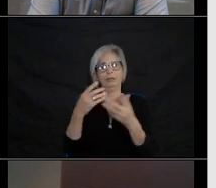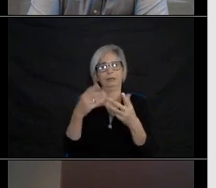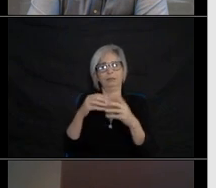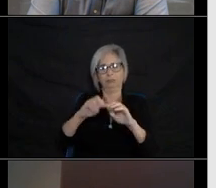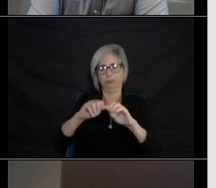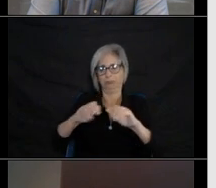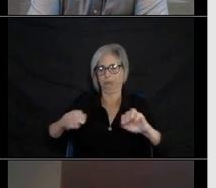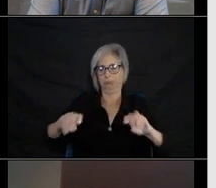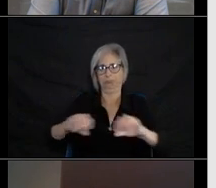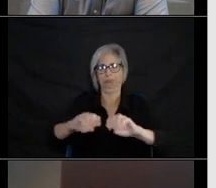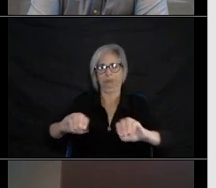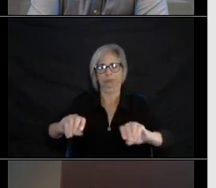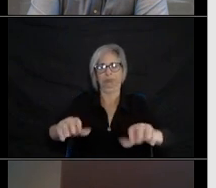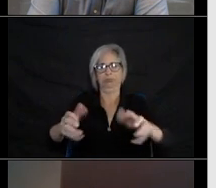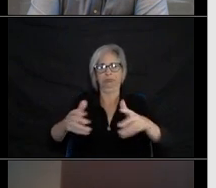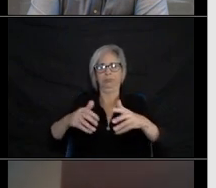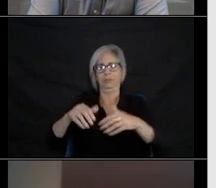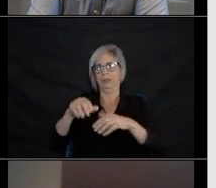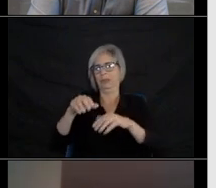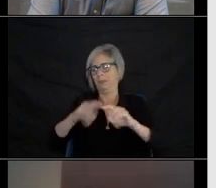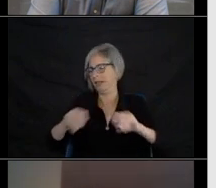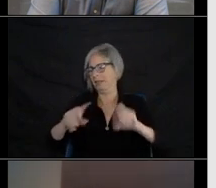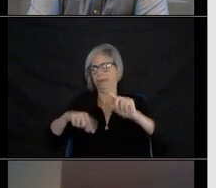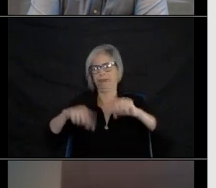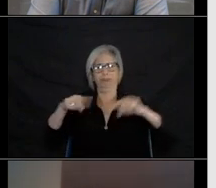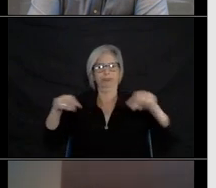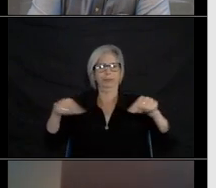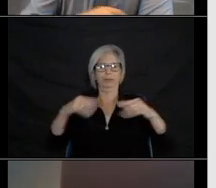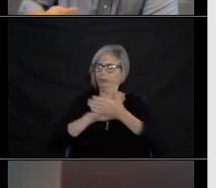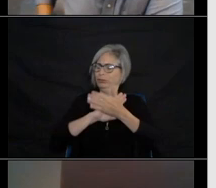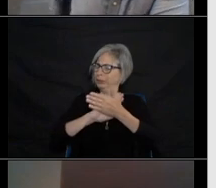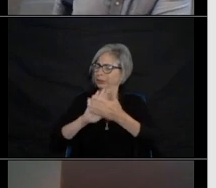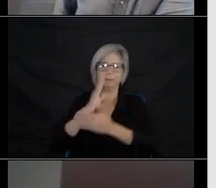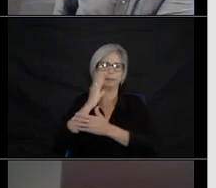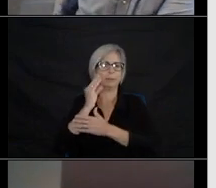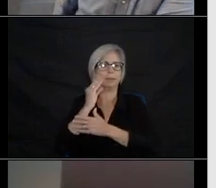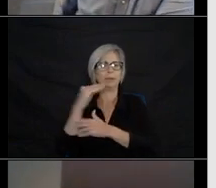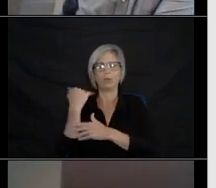sea lavenders, palmettos, and it was very nice.